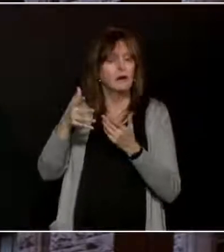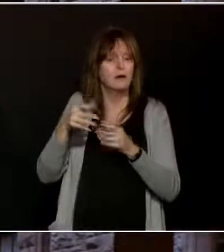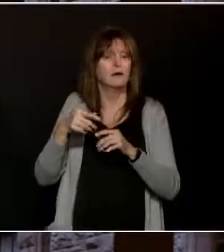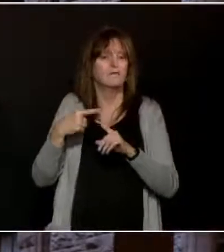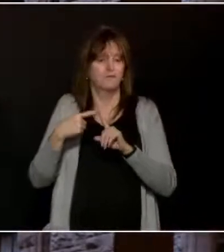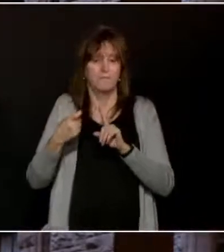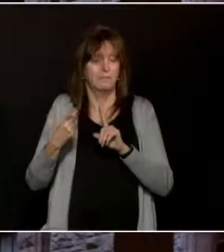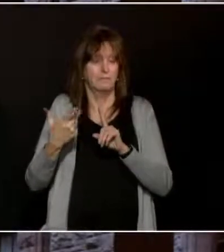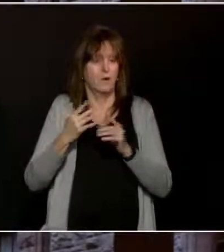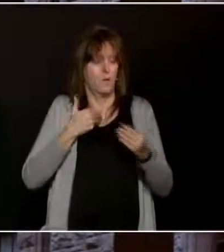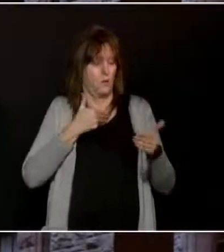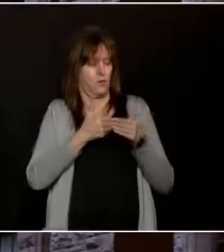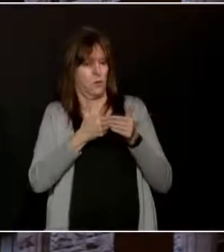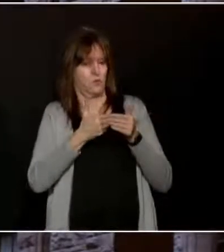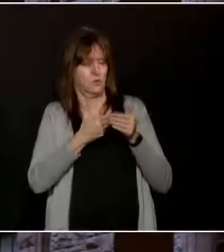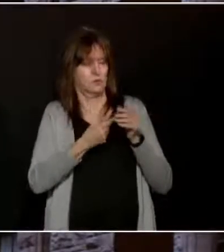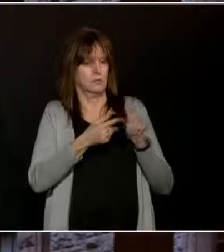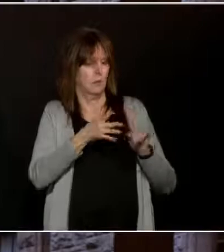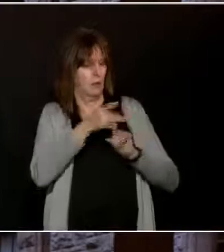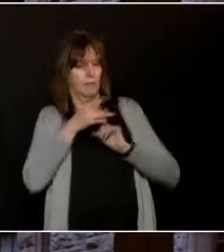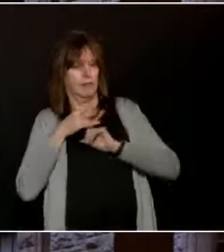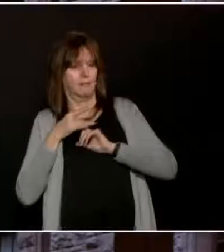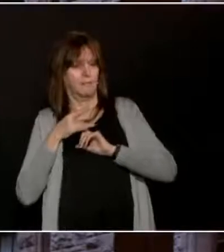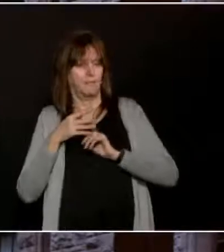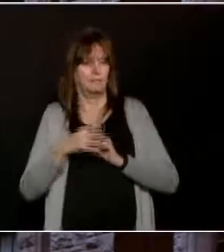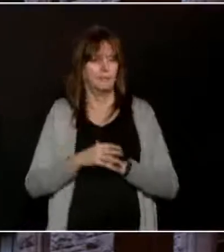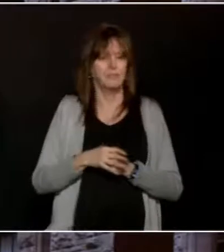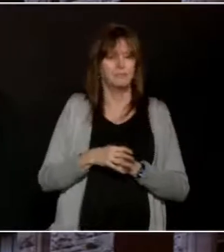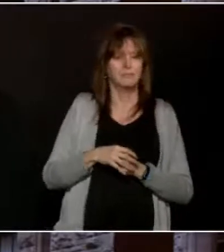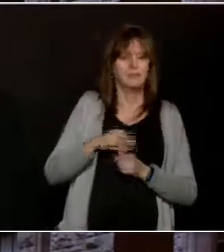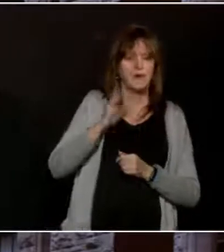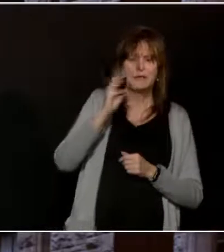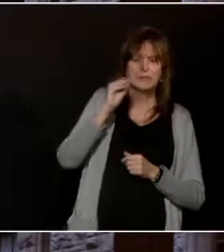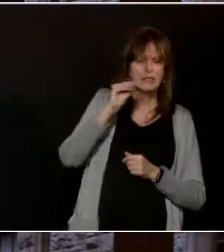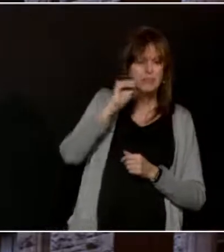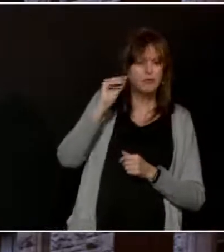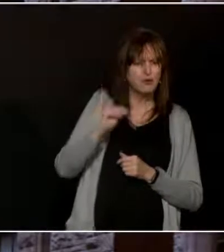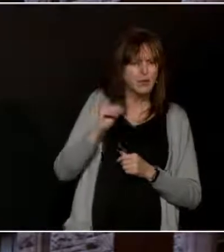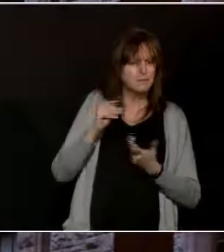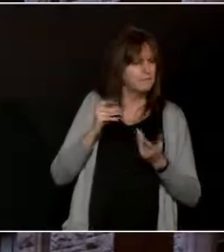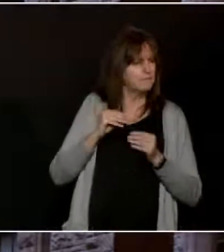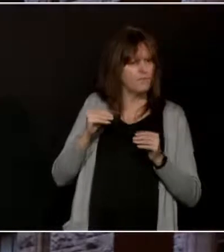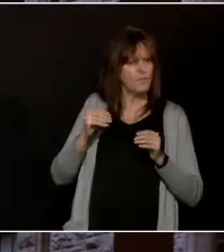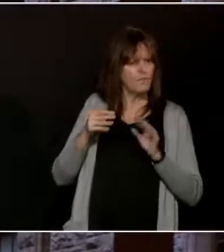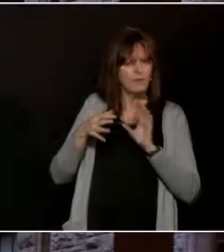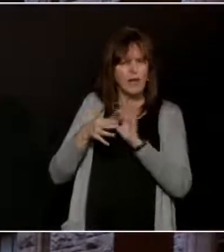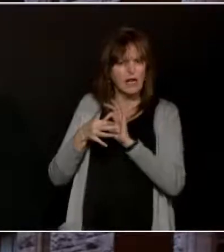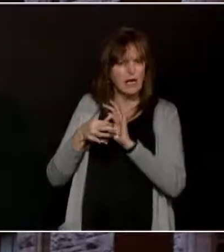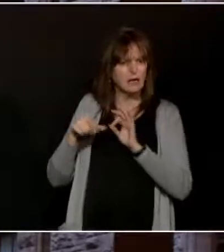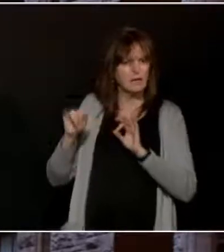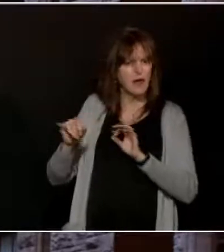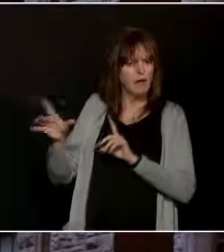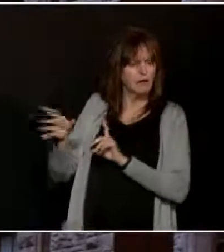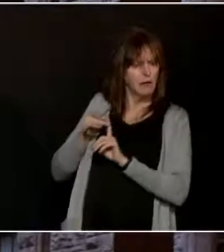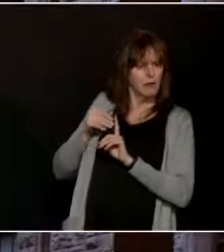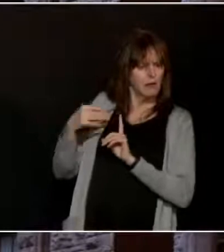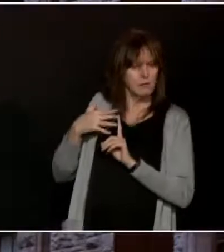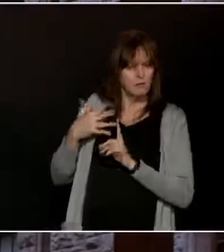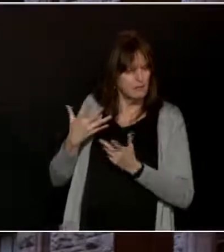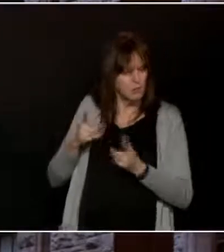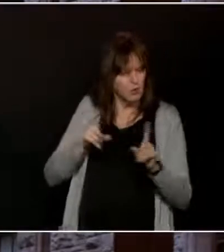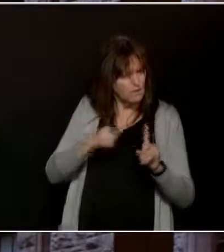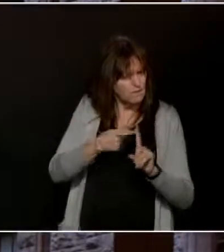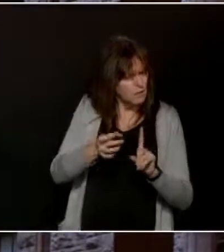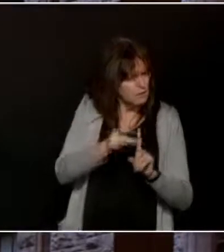have no known epidemiological link at this time, and they're still under investigation. 7.5% have a